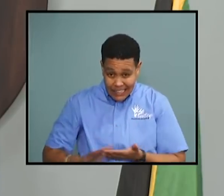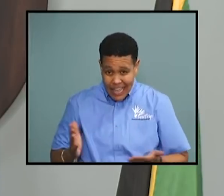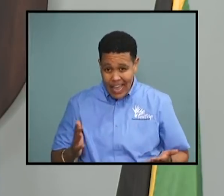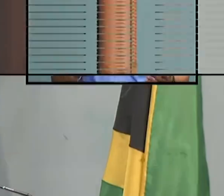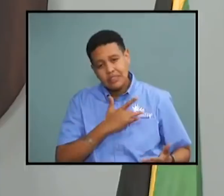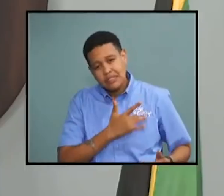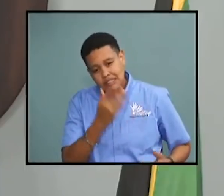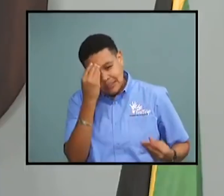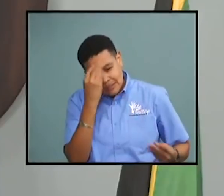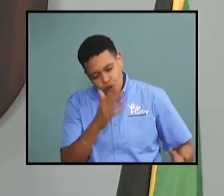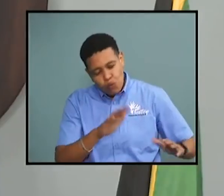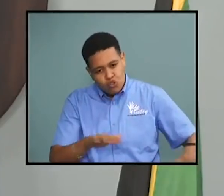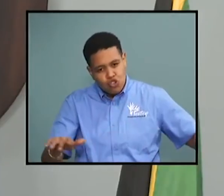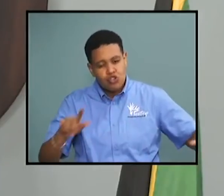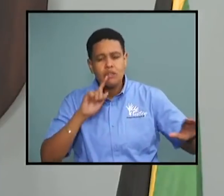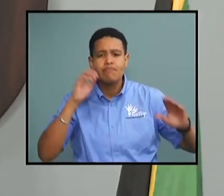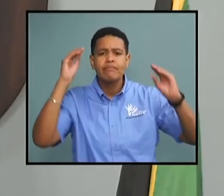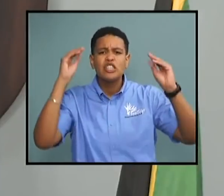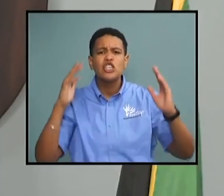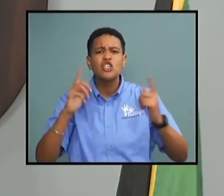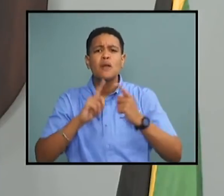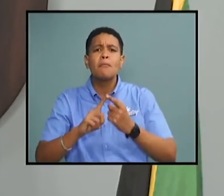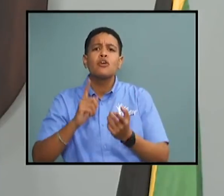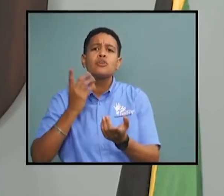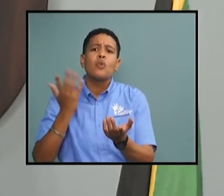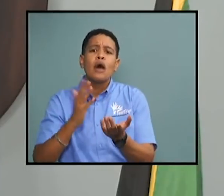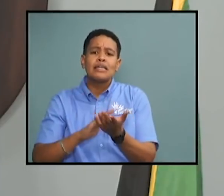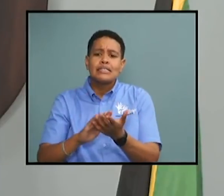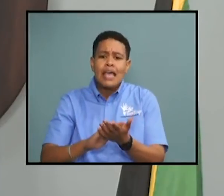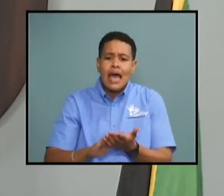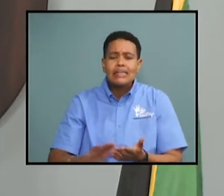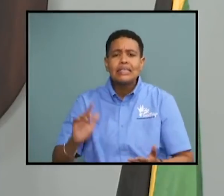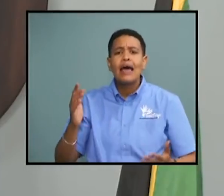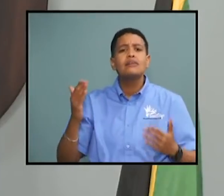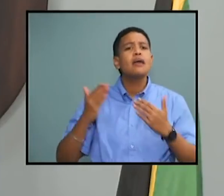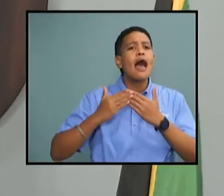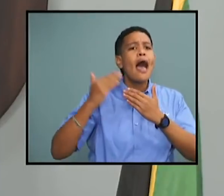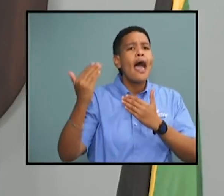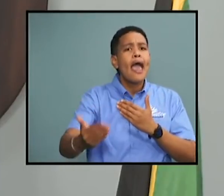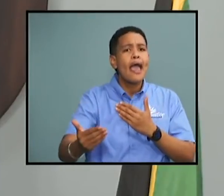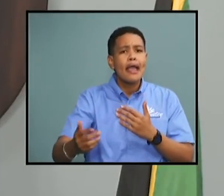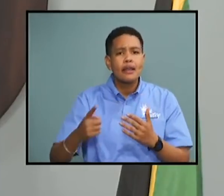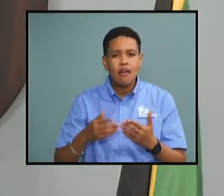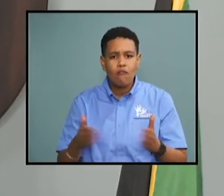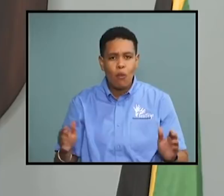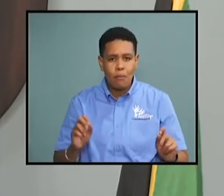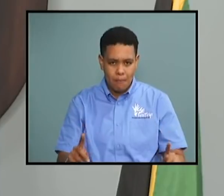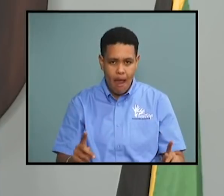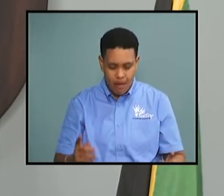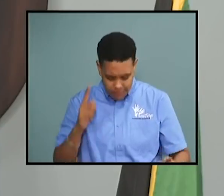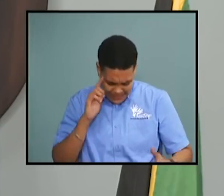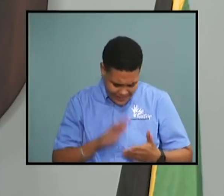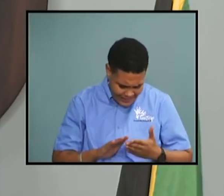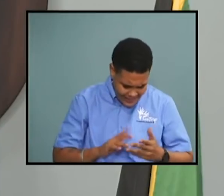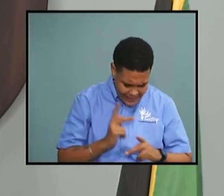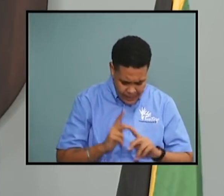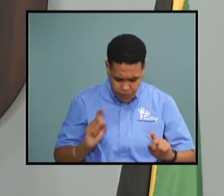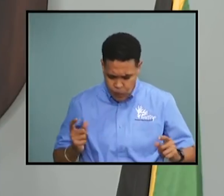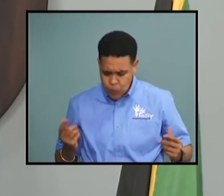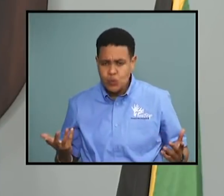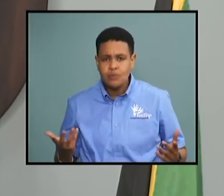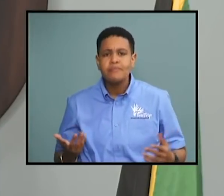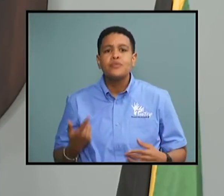the children, teachers, and to sanitize ahead of the reopening. We also